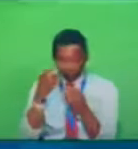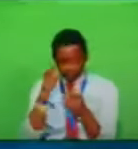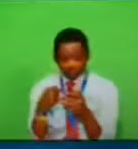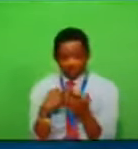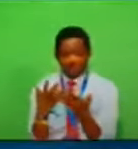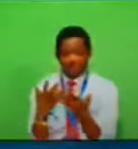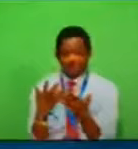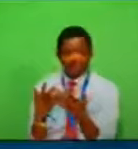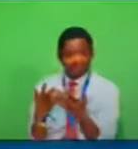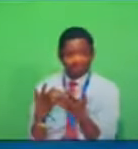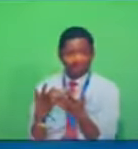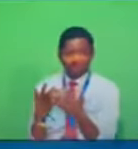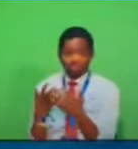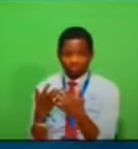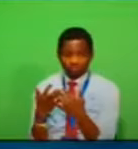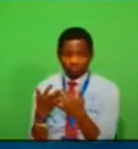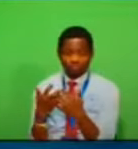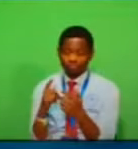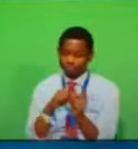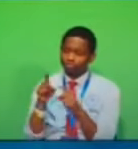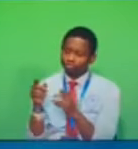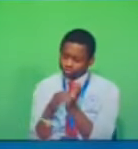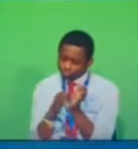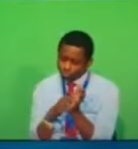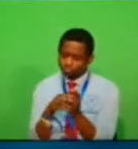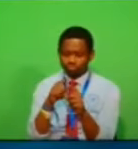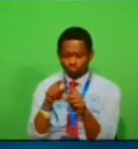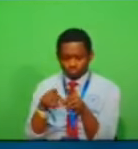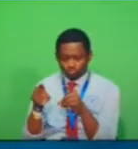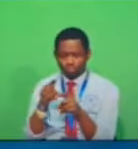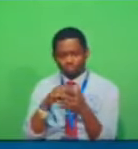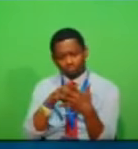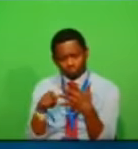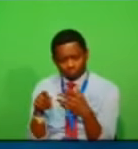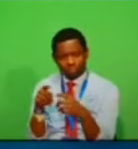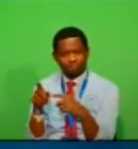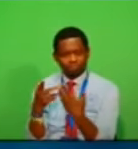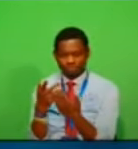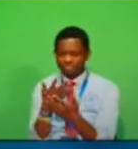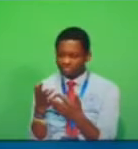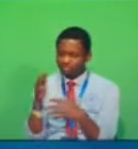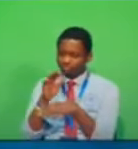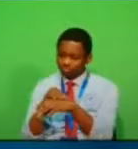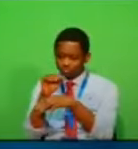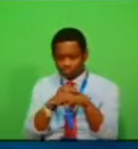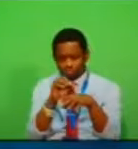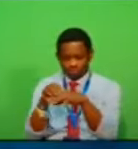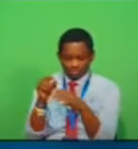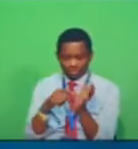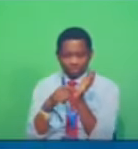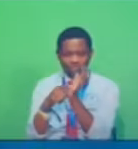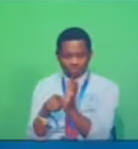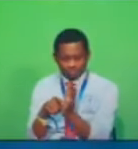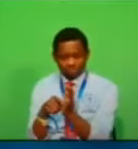marketplace and go into corporates and go into schools and do the things. And, you know, we've been called by, you know, shows like in